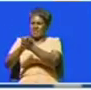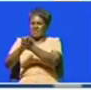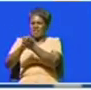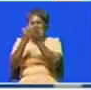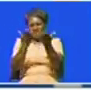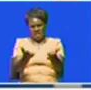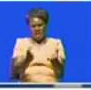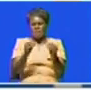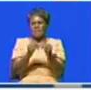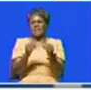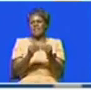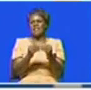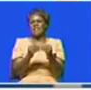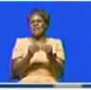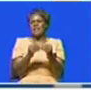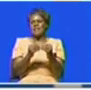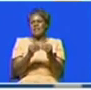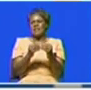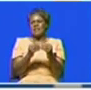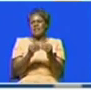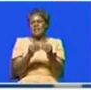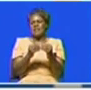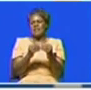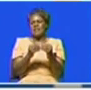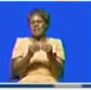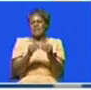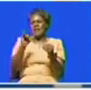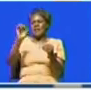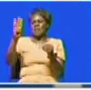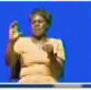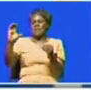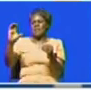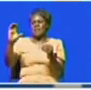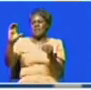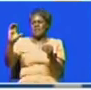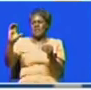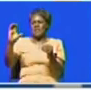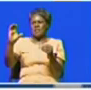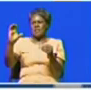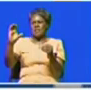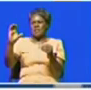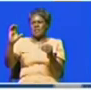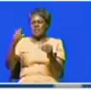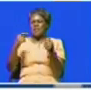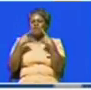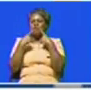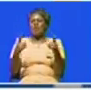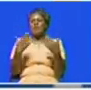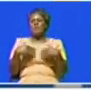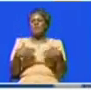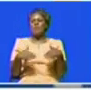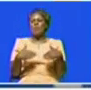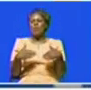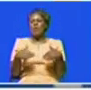present. And what I'm thinking this is, meaning what IEBC is doing at that stakeholders meeting, is really just informing people or the